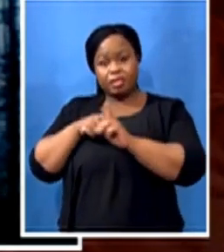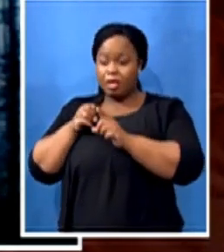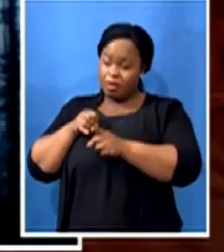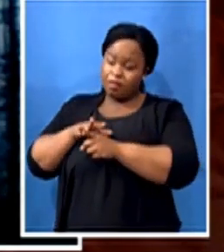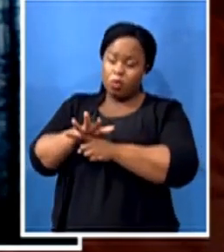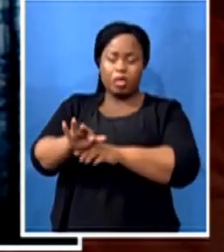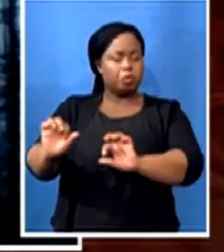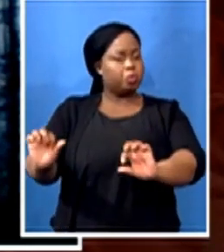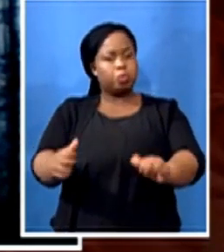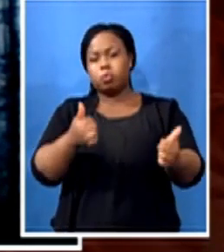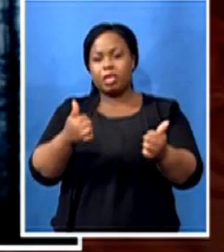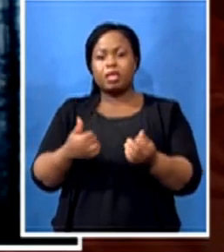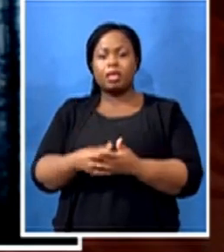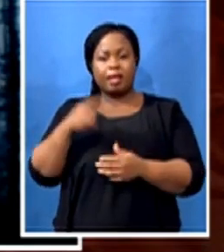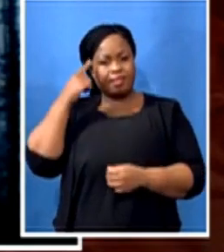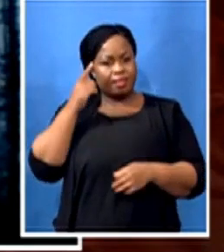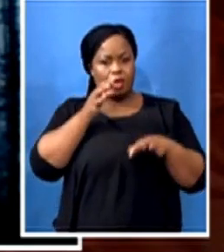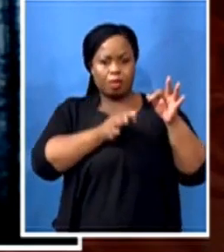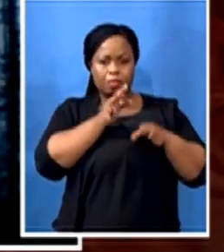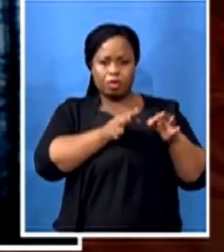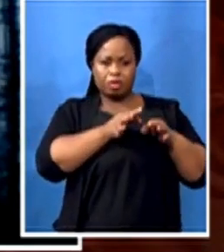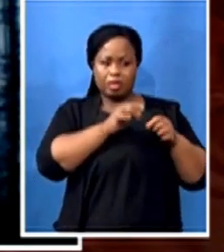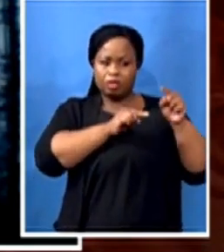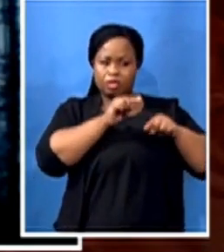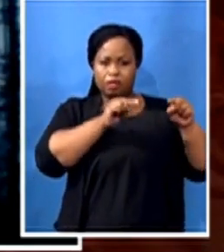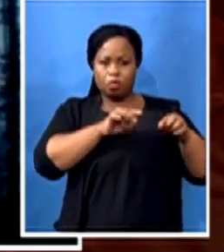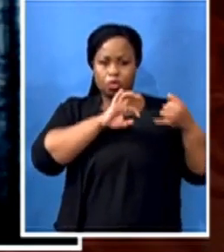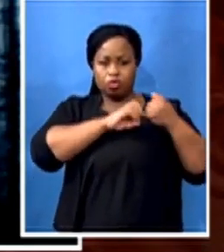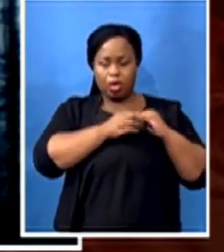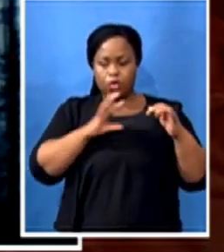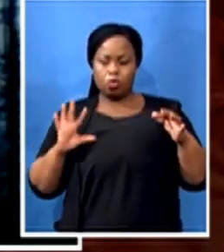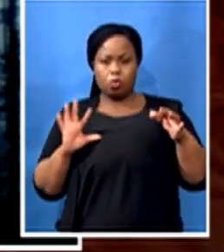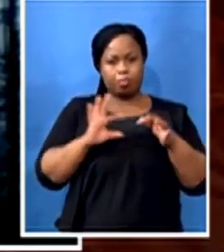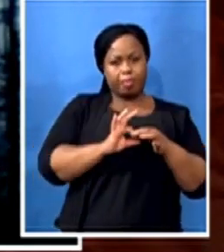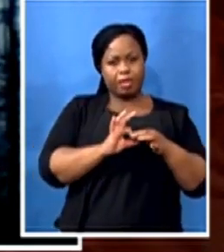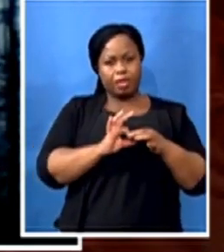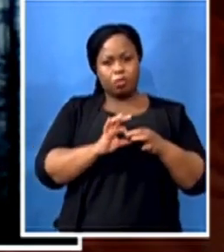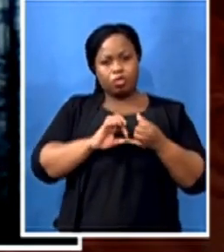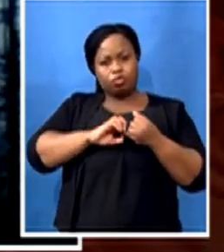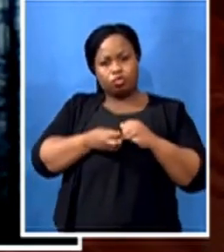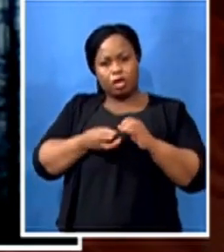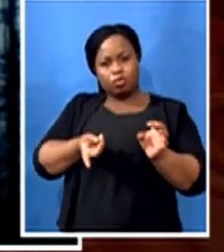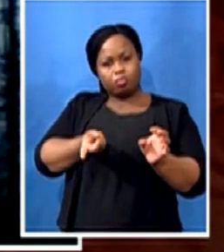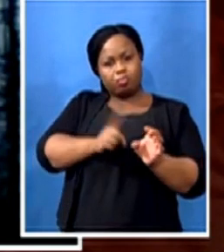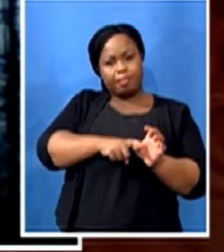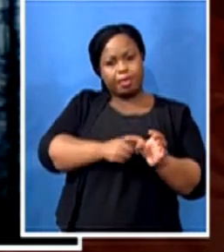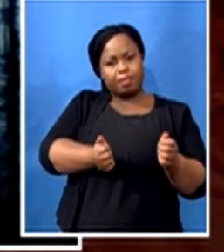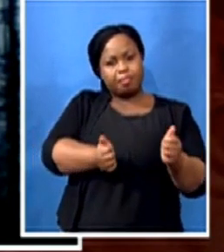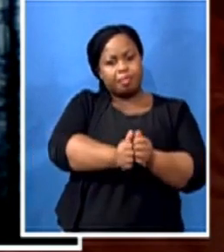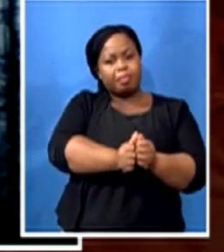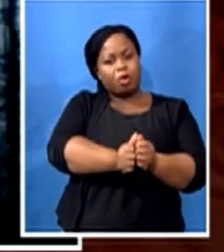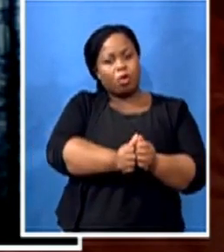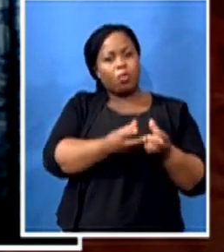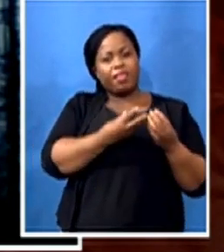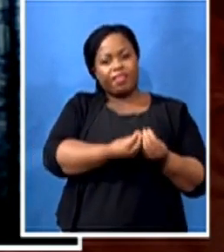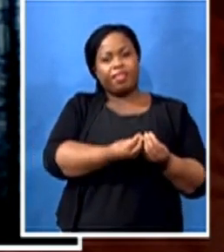try to cooperate with them and bring them into alliances with them and form sort of joint caucuses